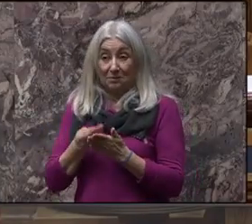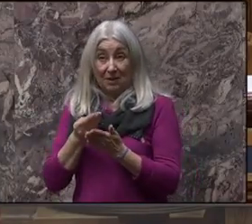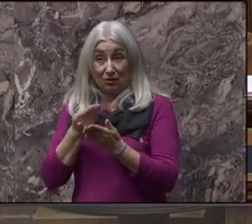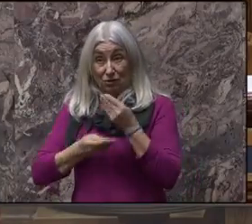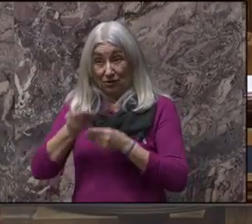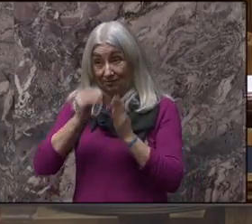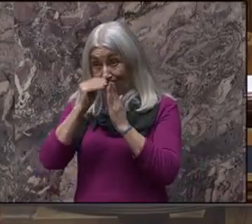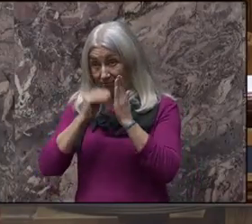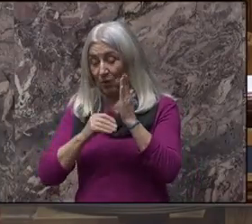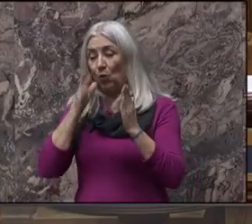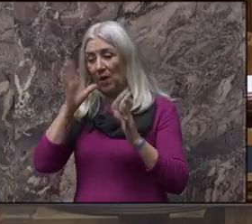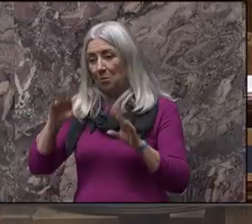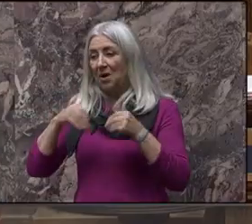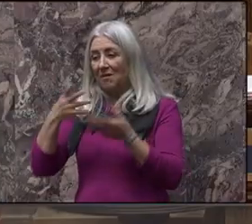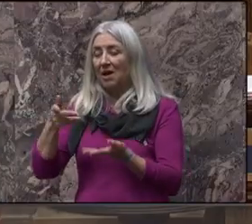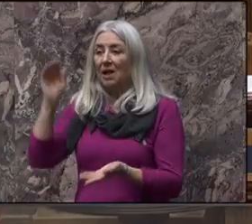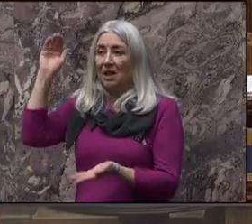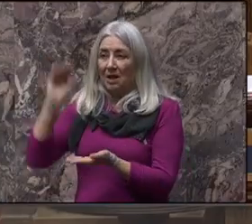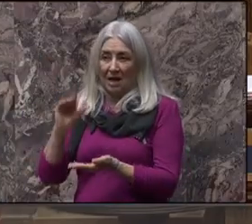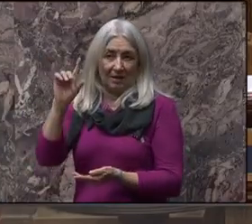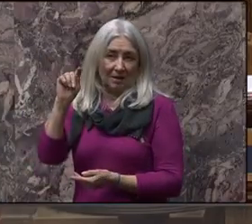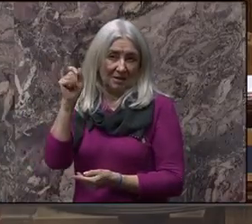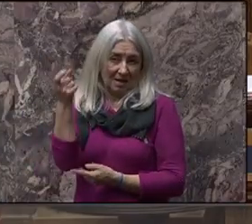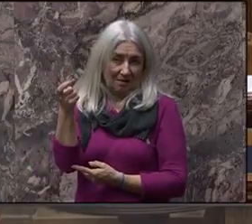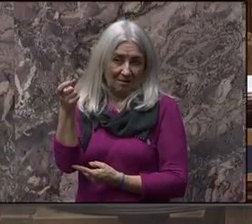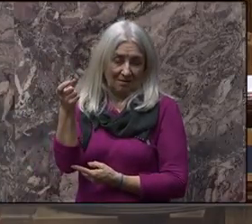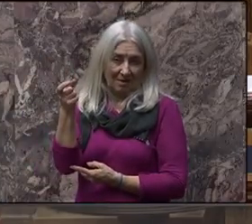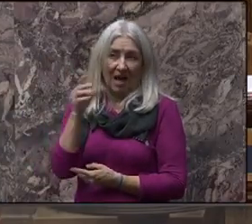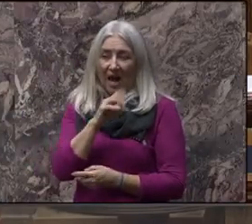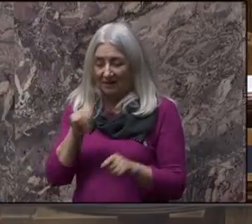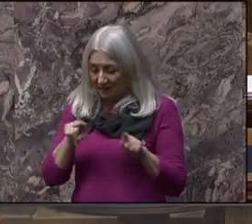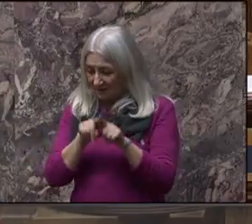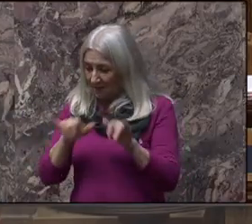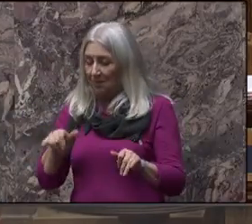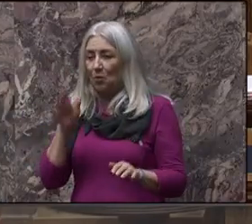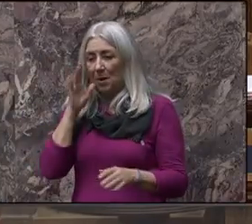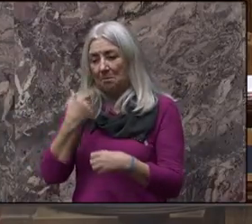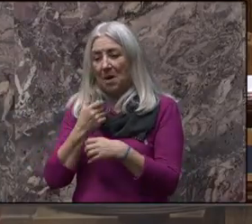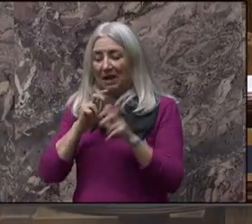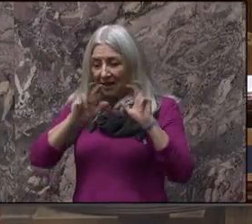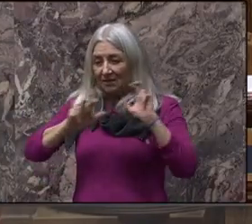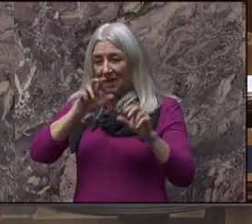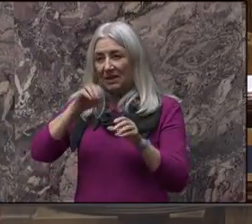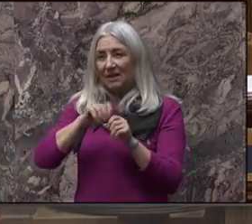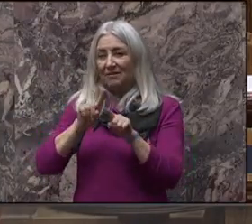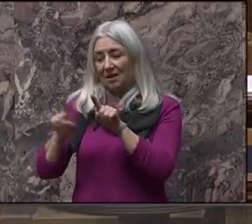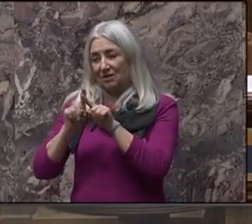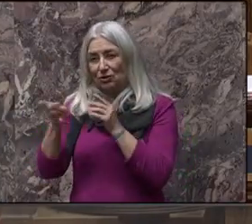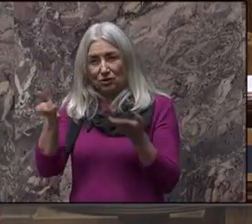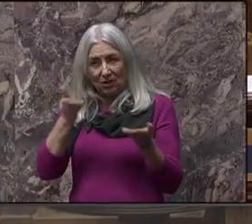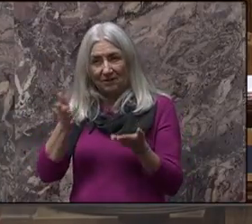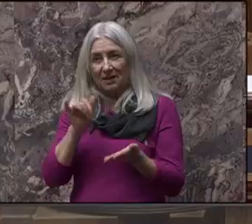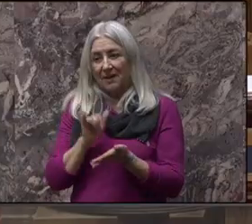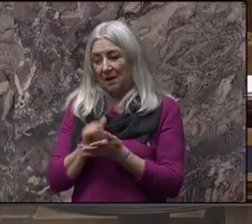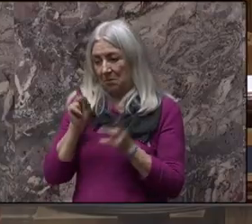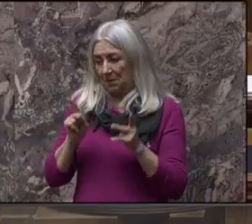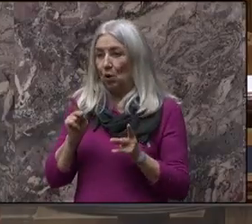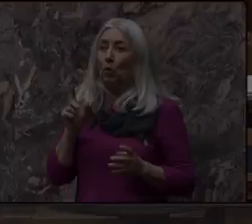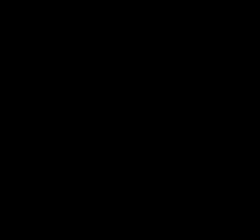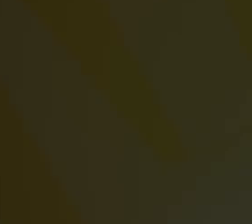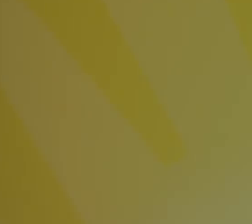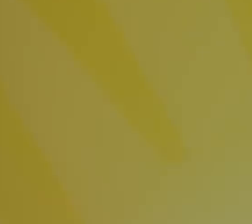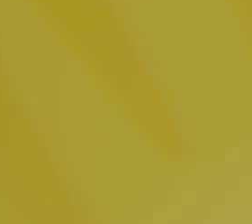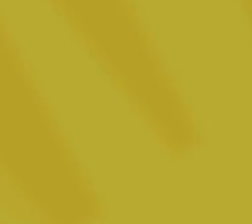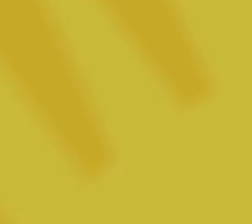provide financial relief to taxpayers while continuing to make investment in the services people rely on.